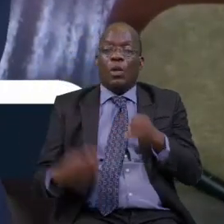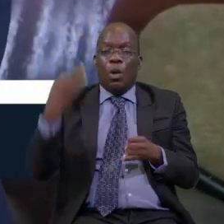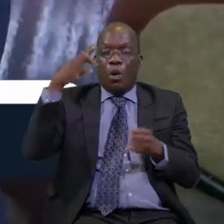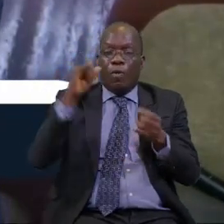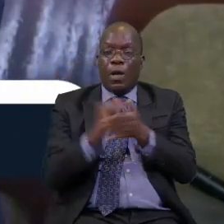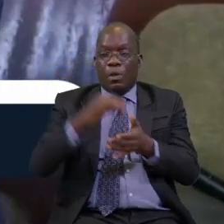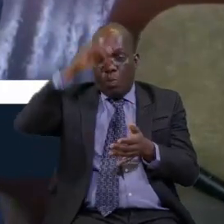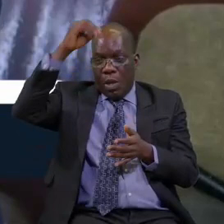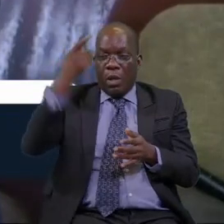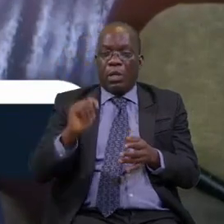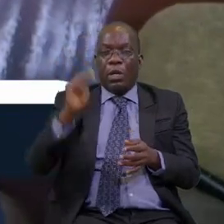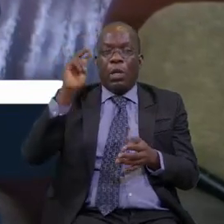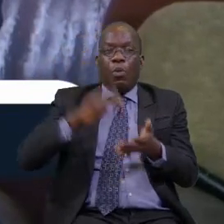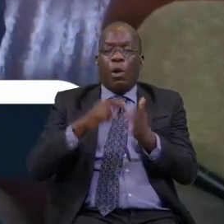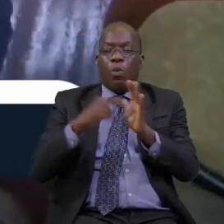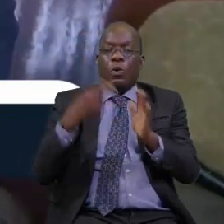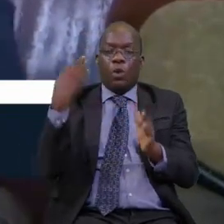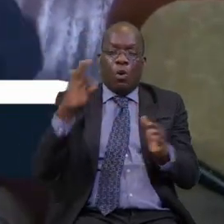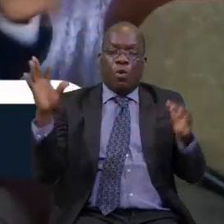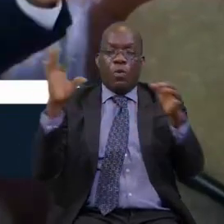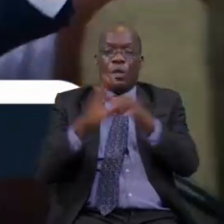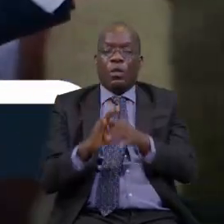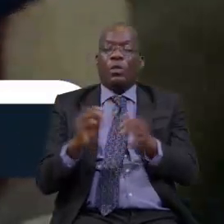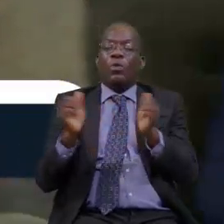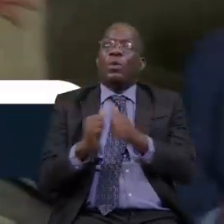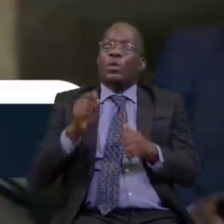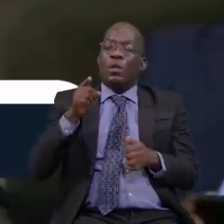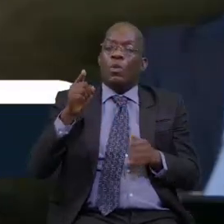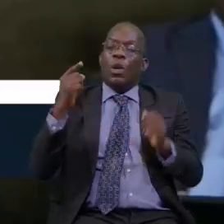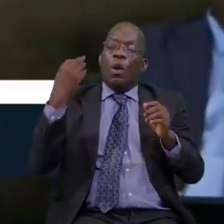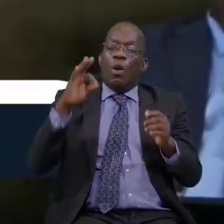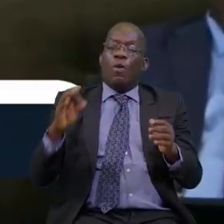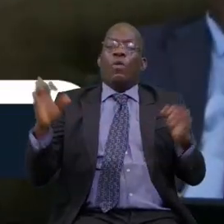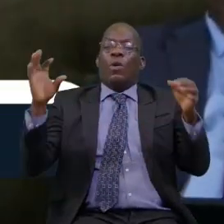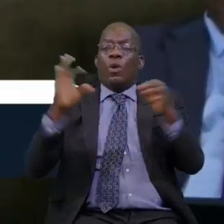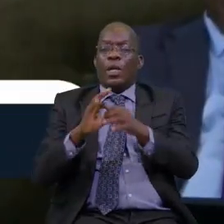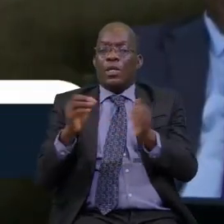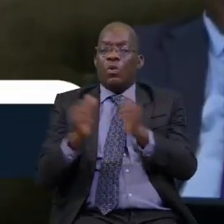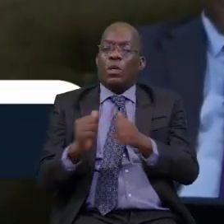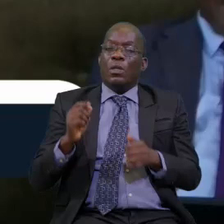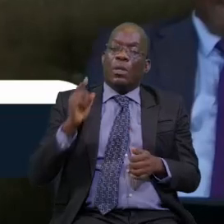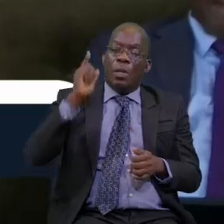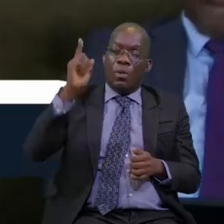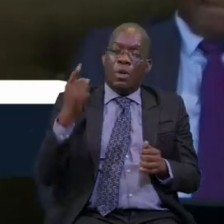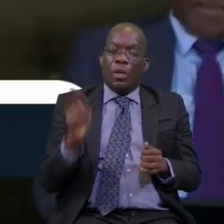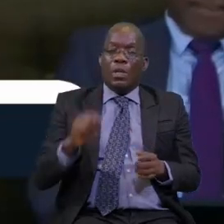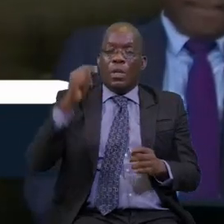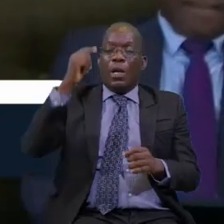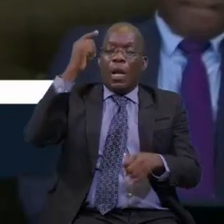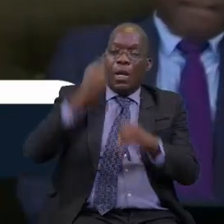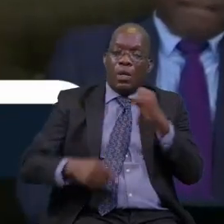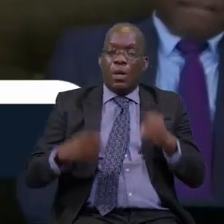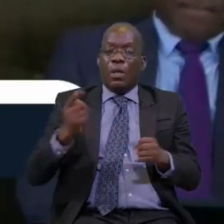your uniting with him, of your connection with him, the end, that the purpose and the effect of